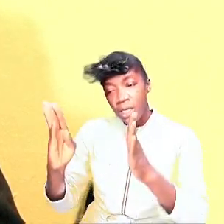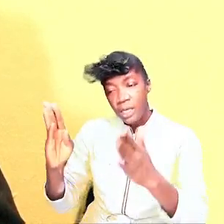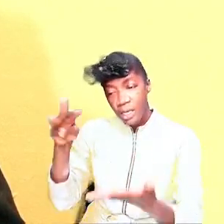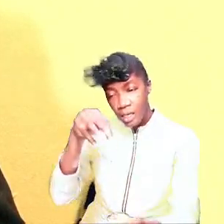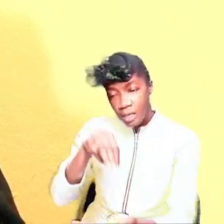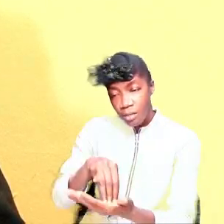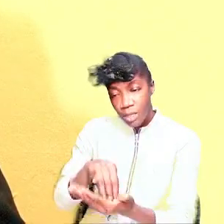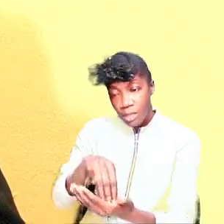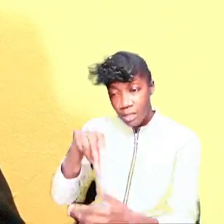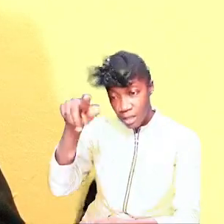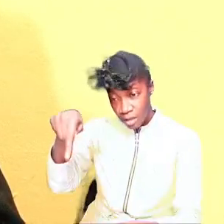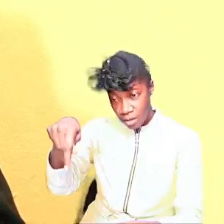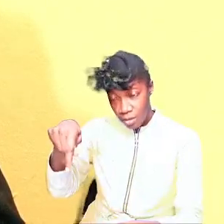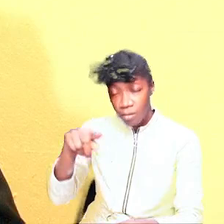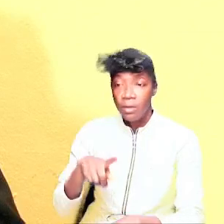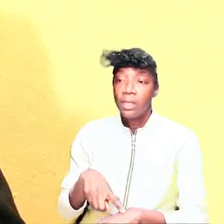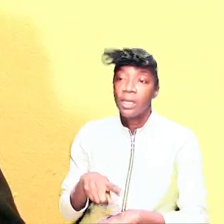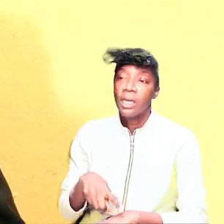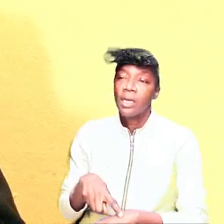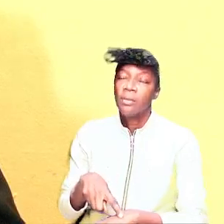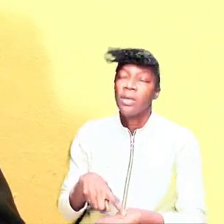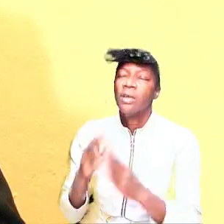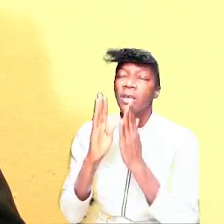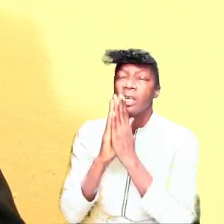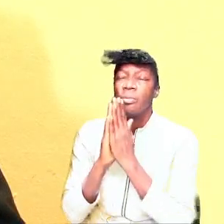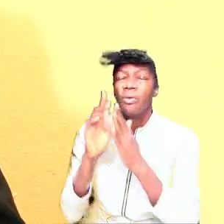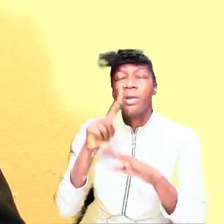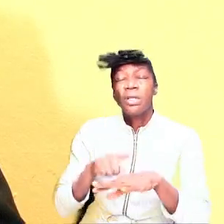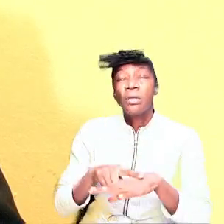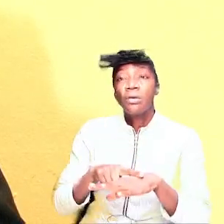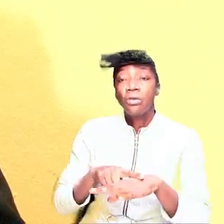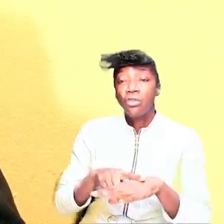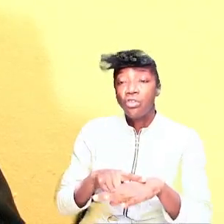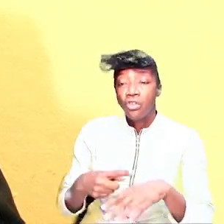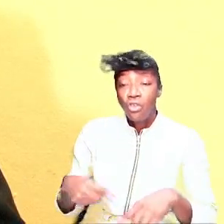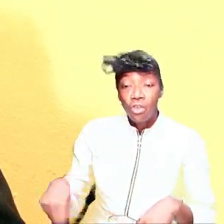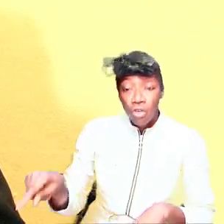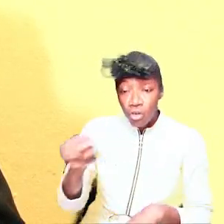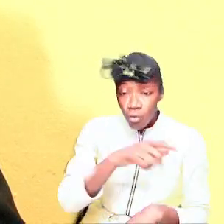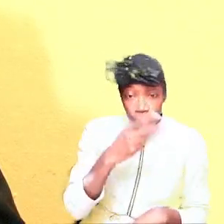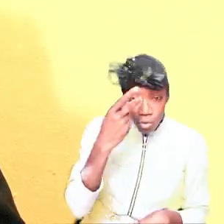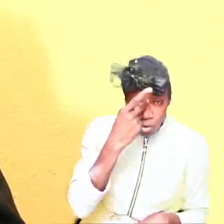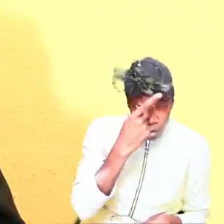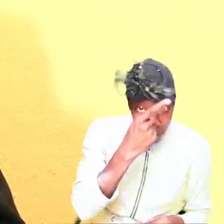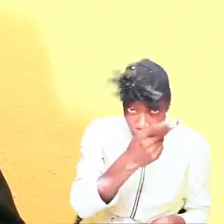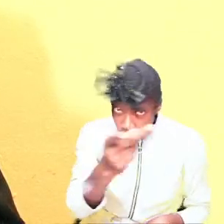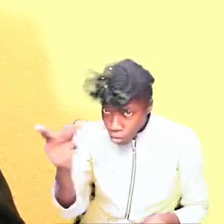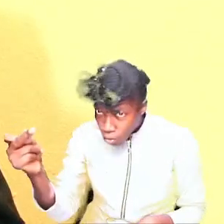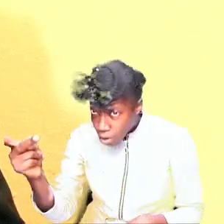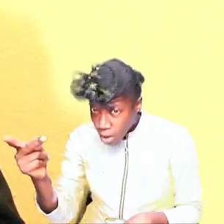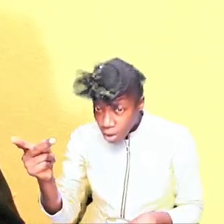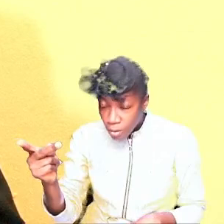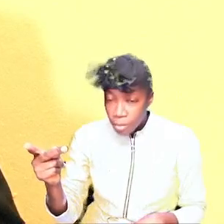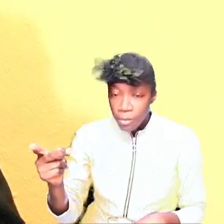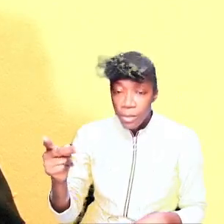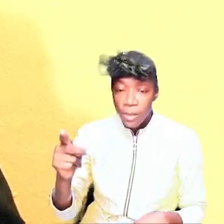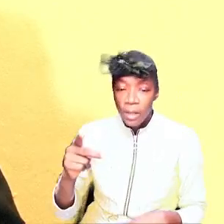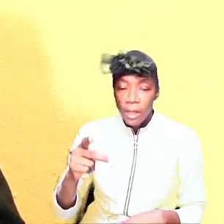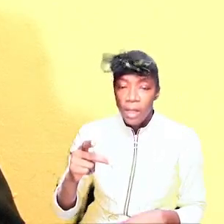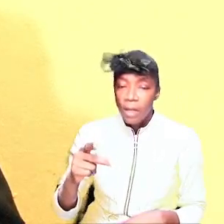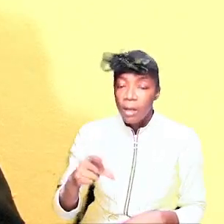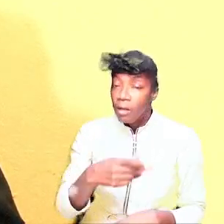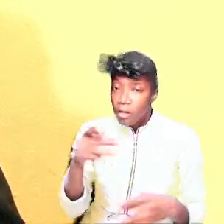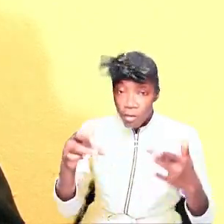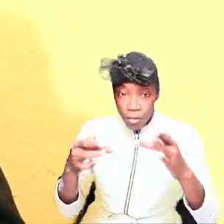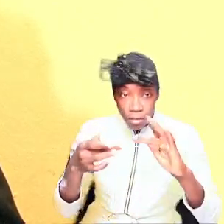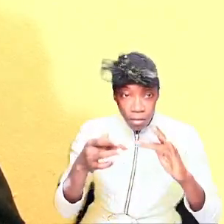this moment. We pray that you will touch everyone that tune in, even those who are tuning right now,